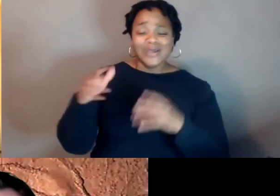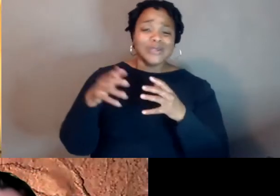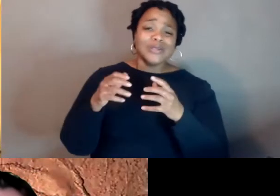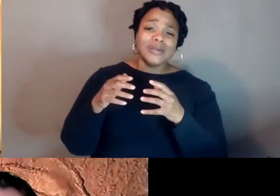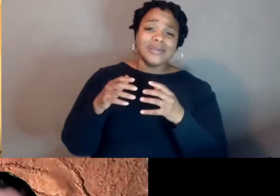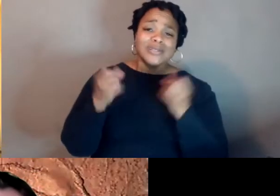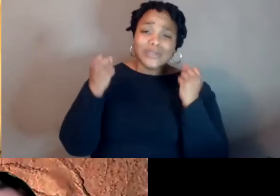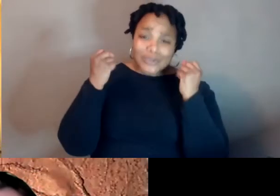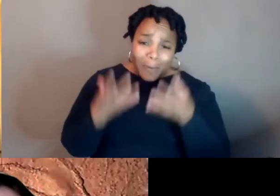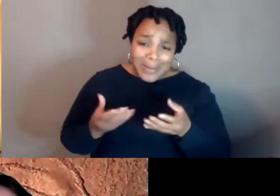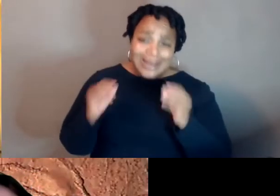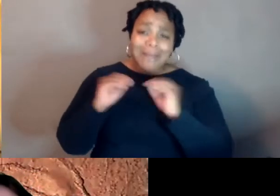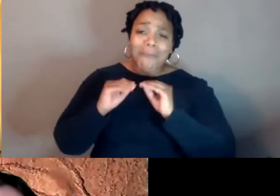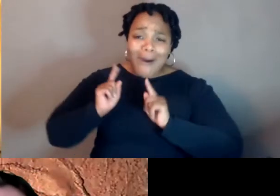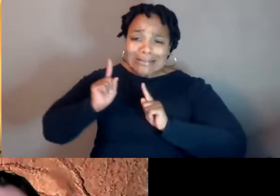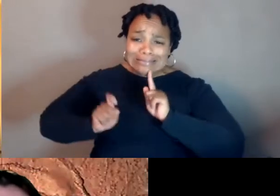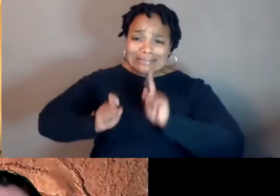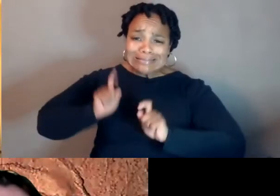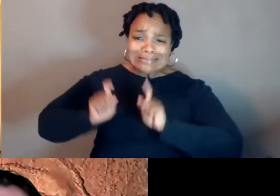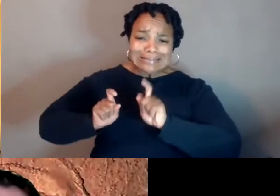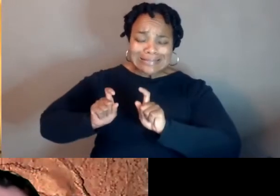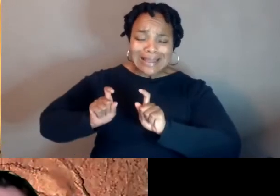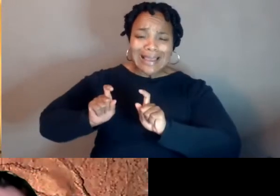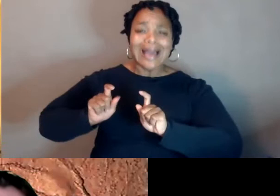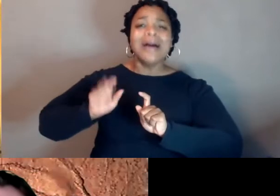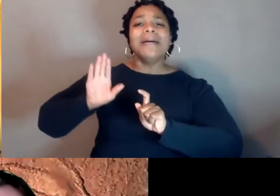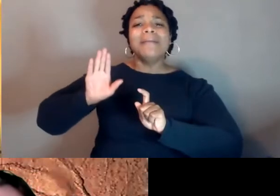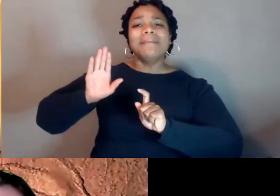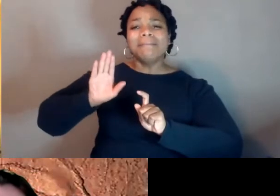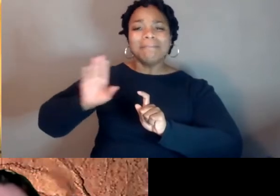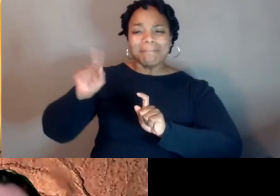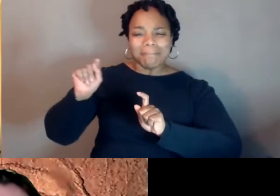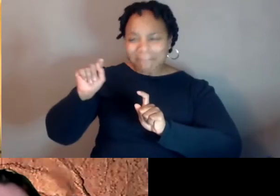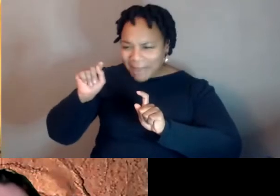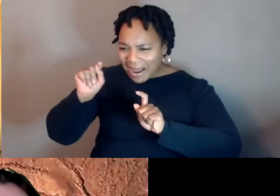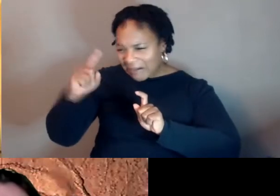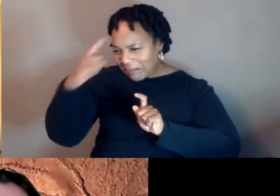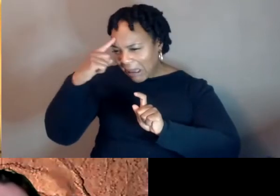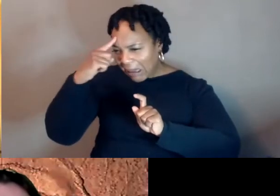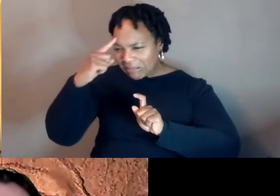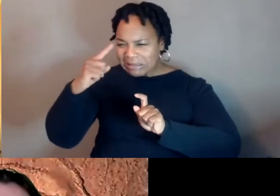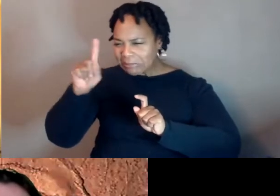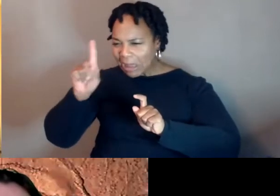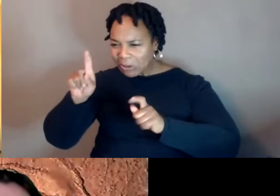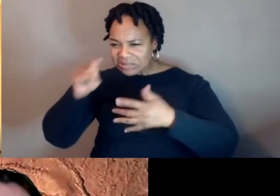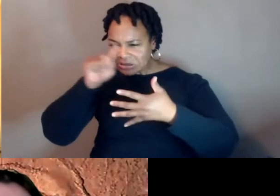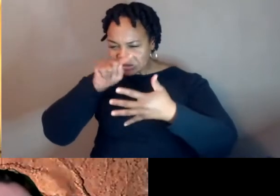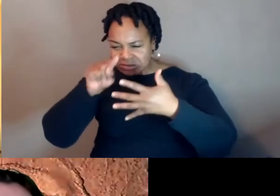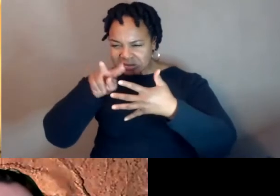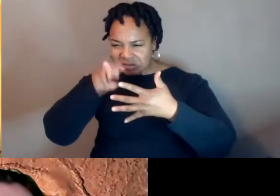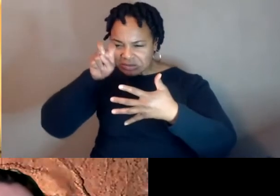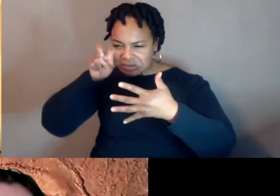ask you, but I think this leads to the question that skips down a few that says,